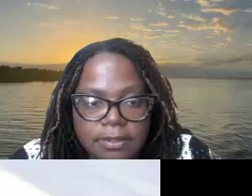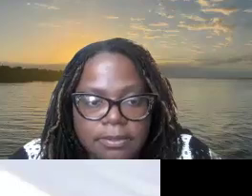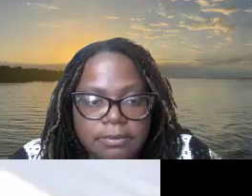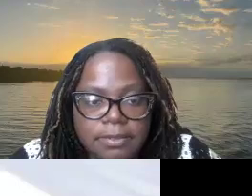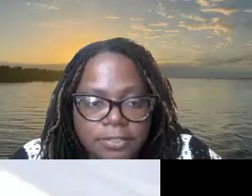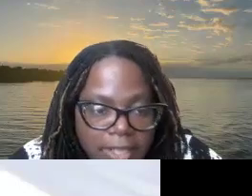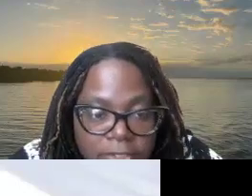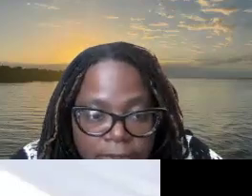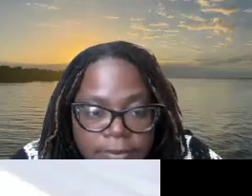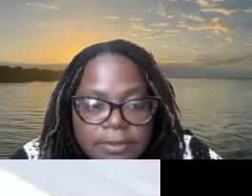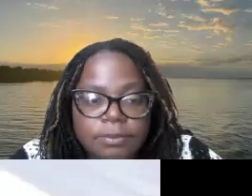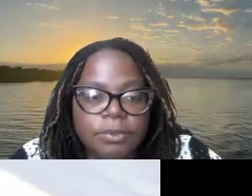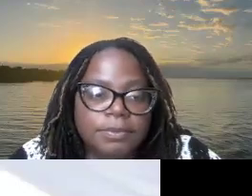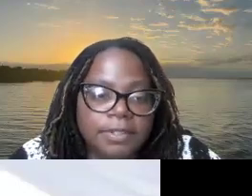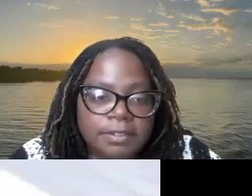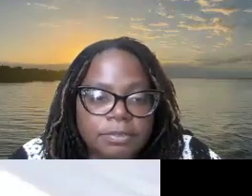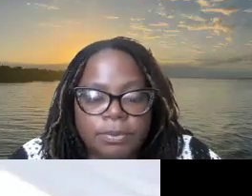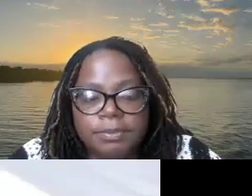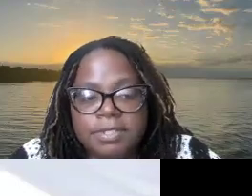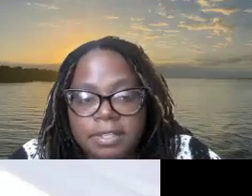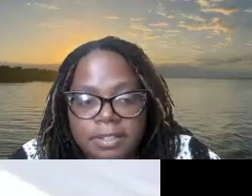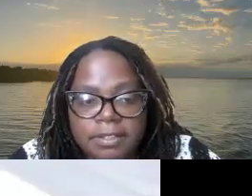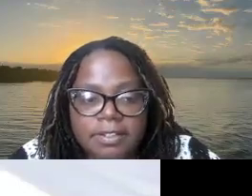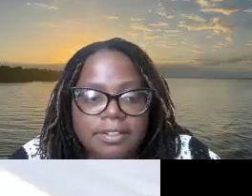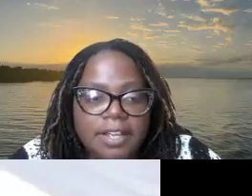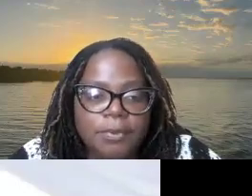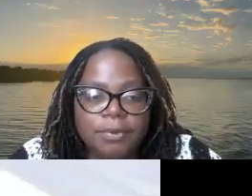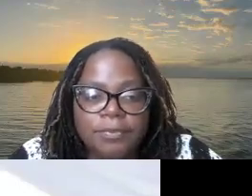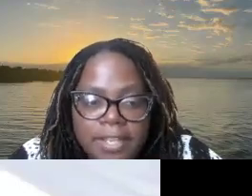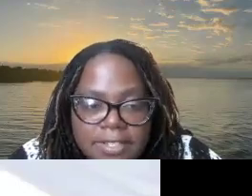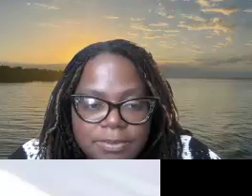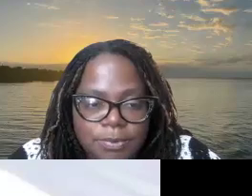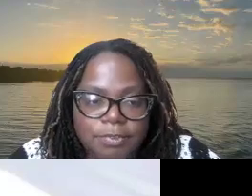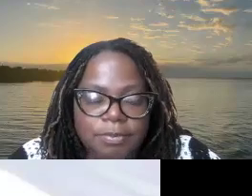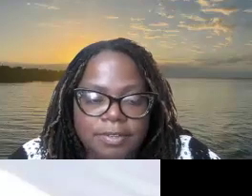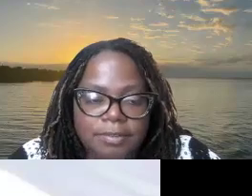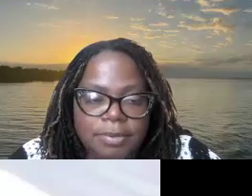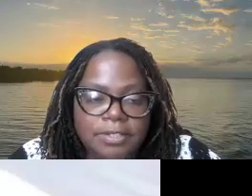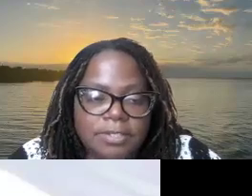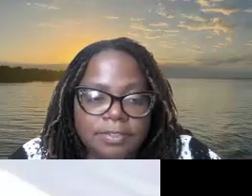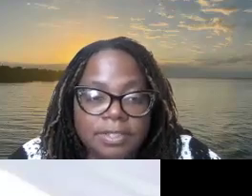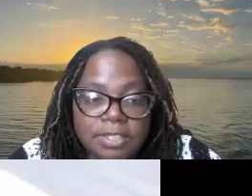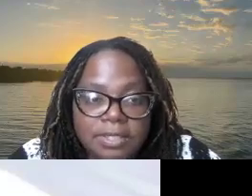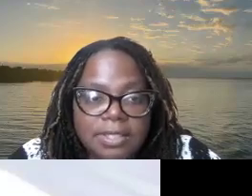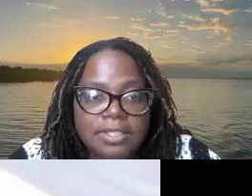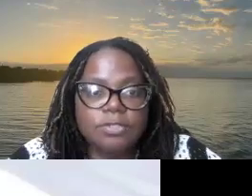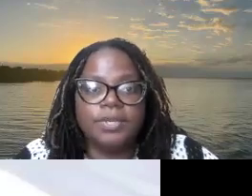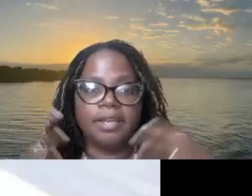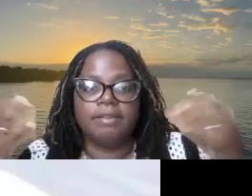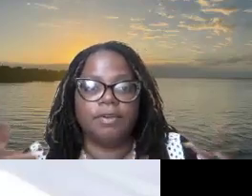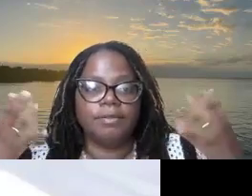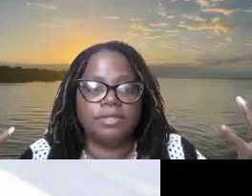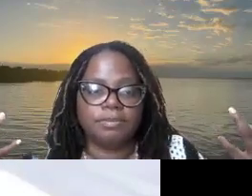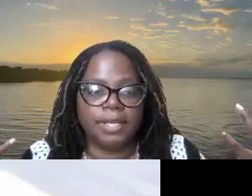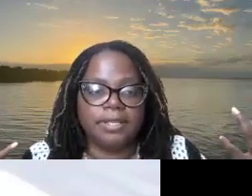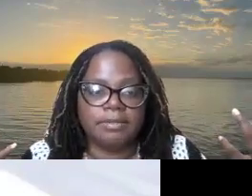our education, where we lived, where we've studied, how we've been raised, where we've practiced our religion. So we